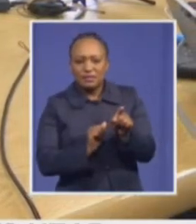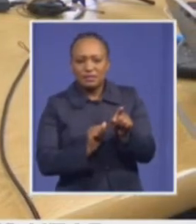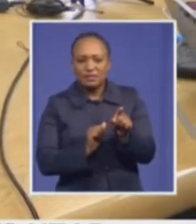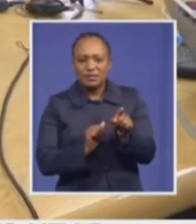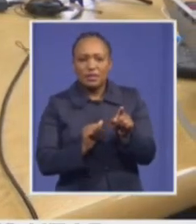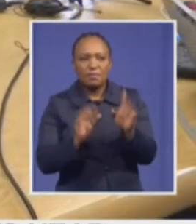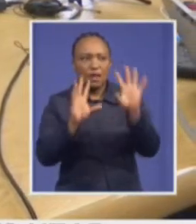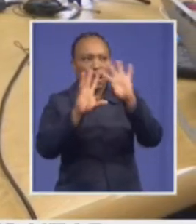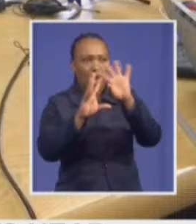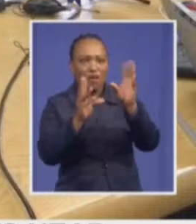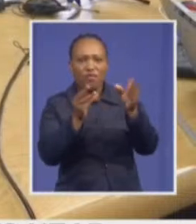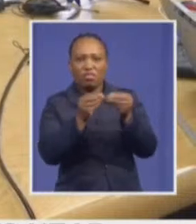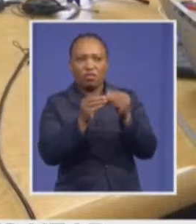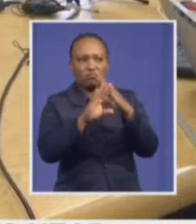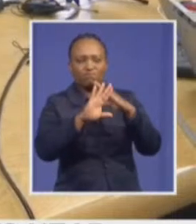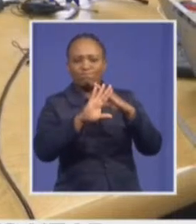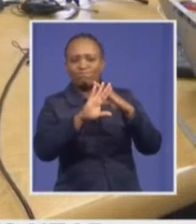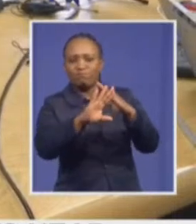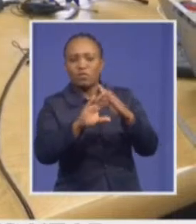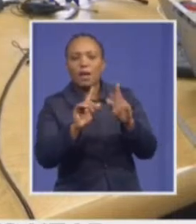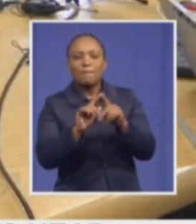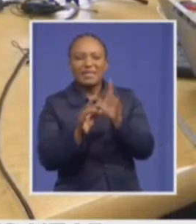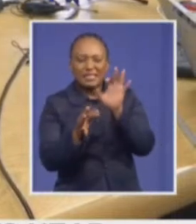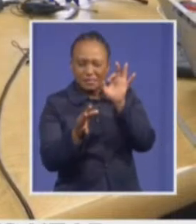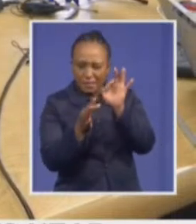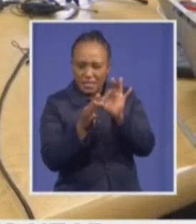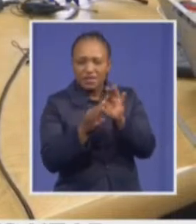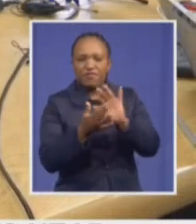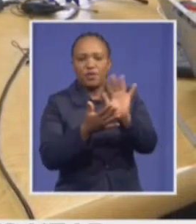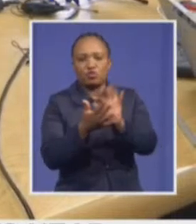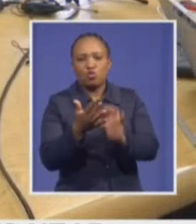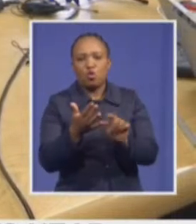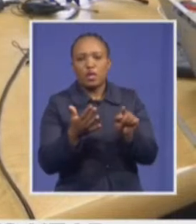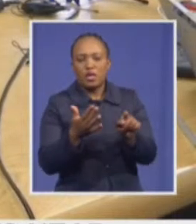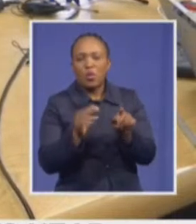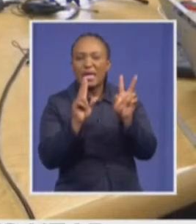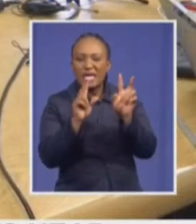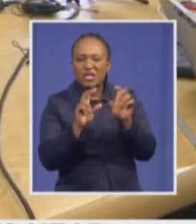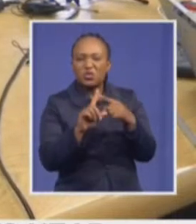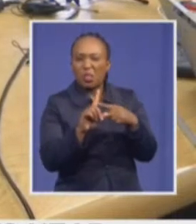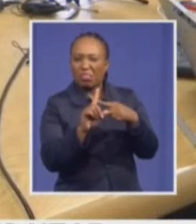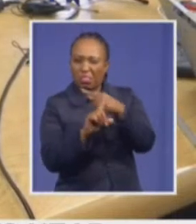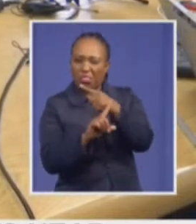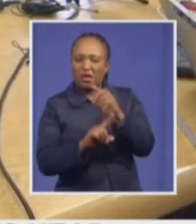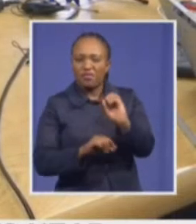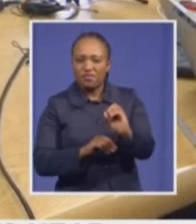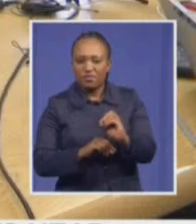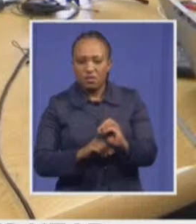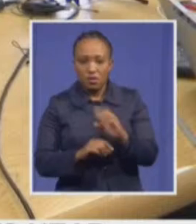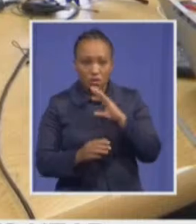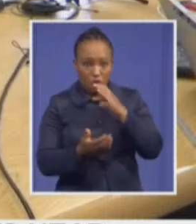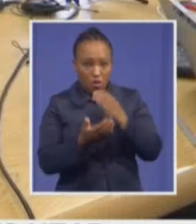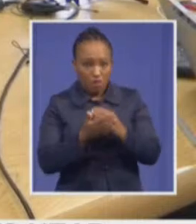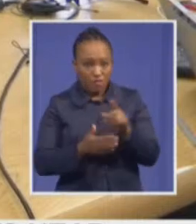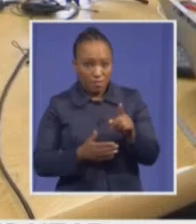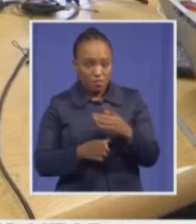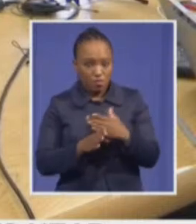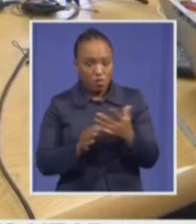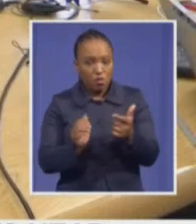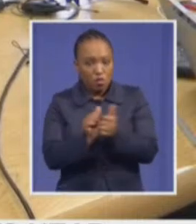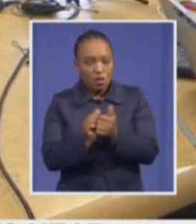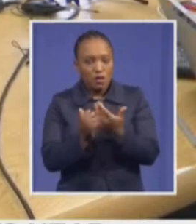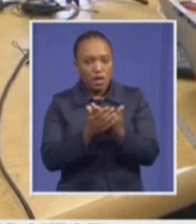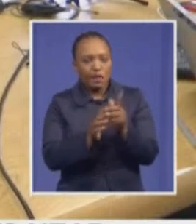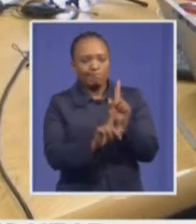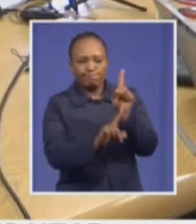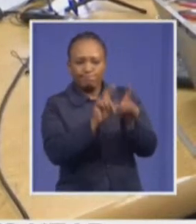to the story that has that controversial issue. And can you just confirm, and my colleagues are happy to cross-examine you on this, but I don't want to sort of